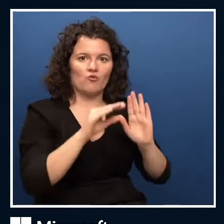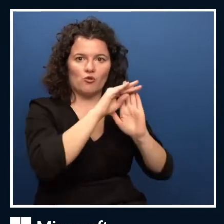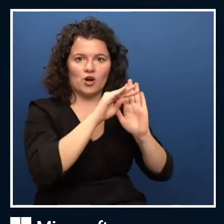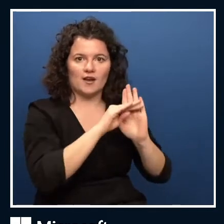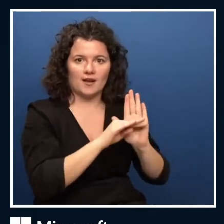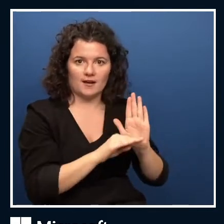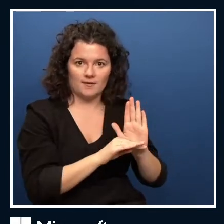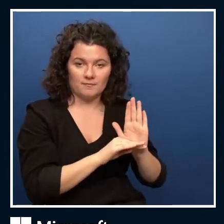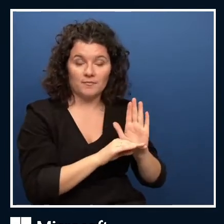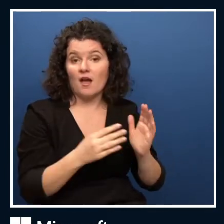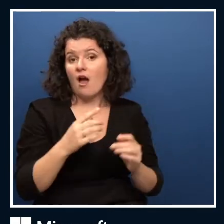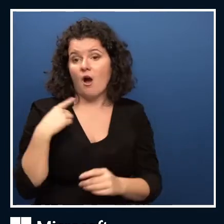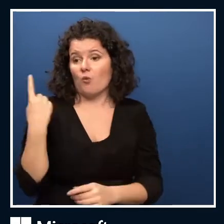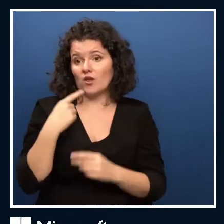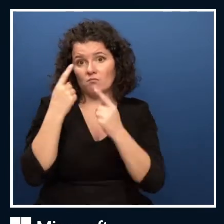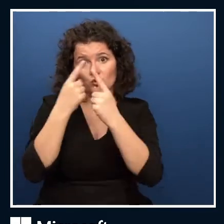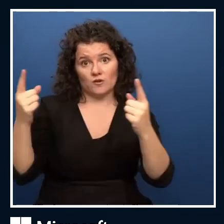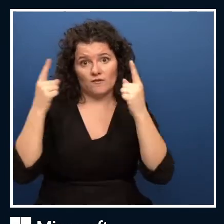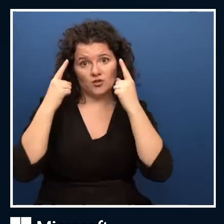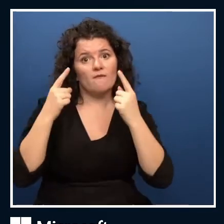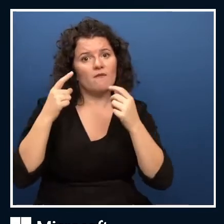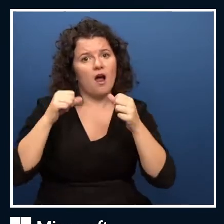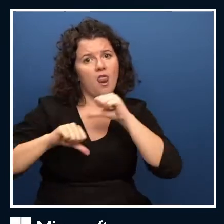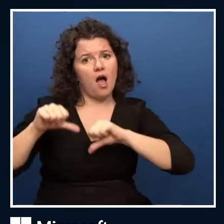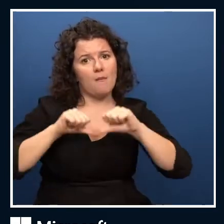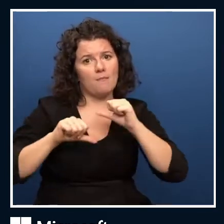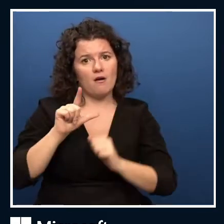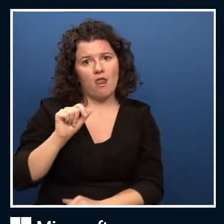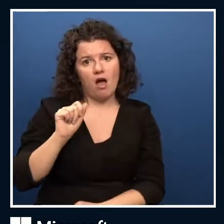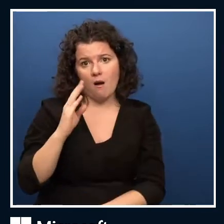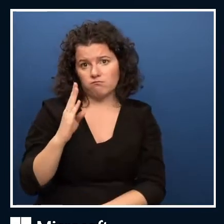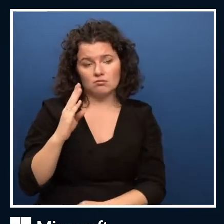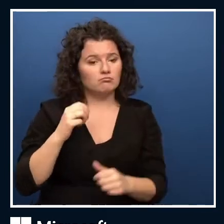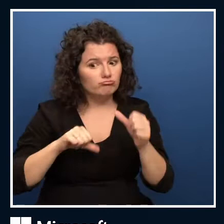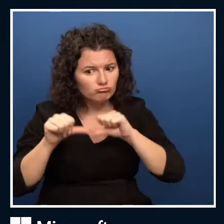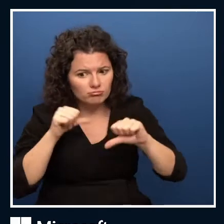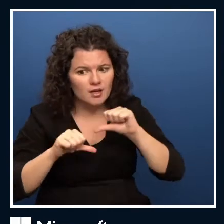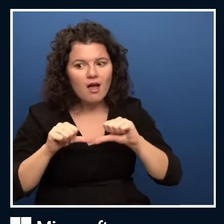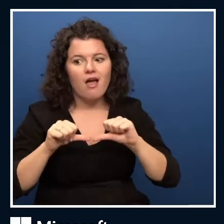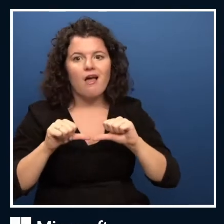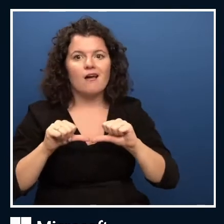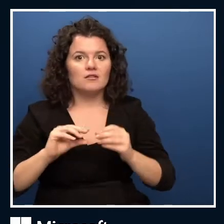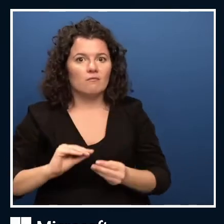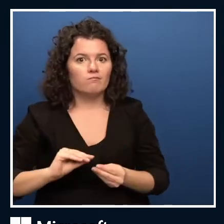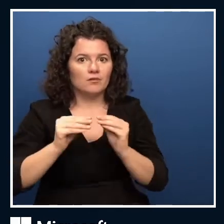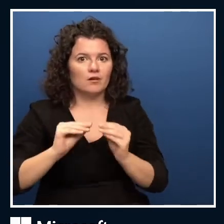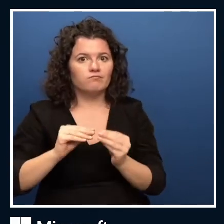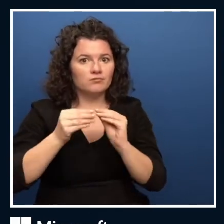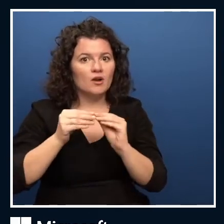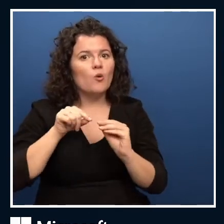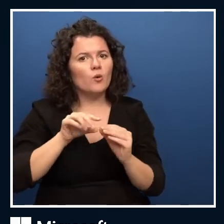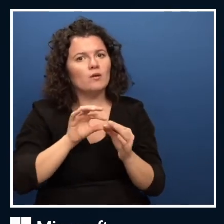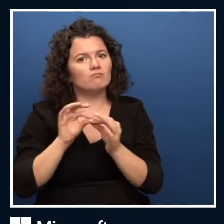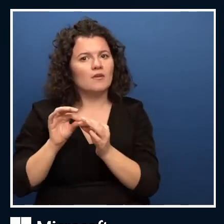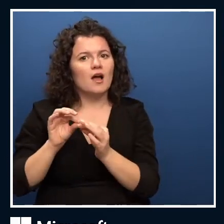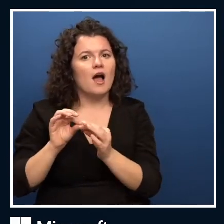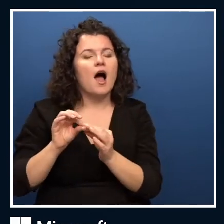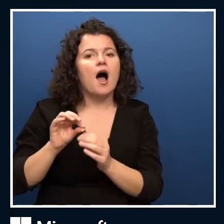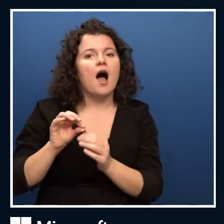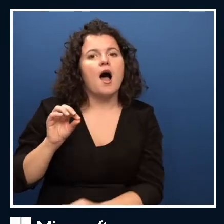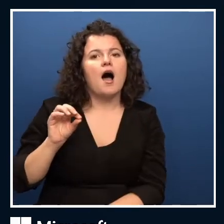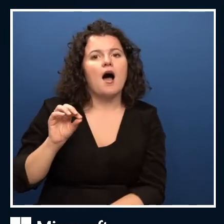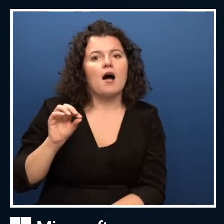PhD students and graduate students, they participate, for example, in Amazon Alexa challenge, and we use our framework to